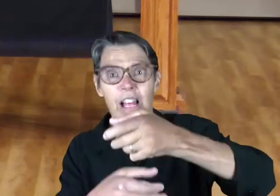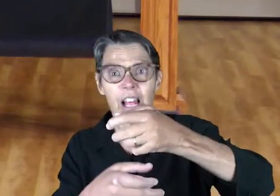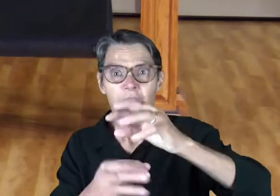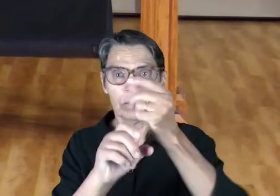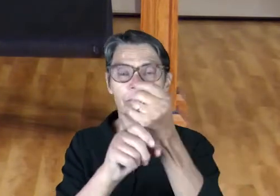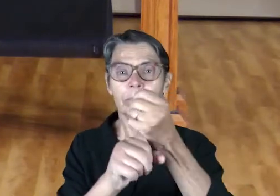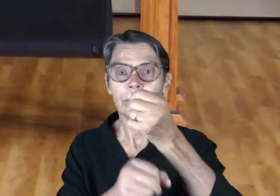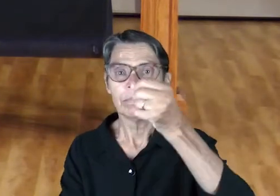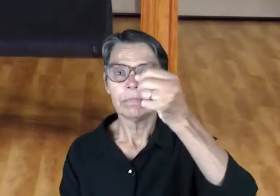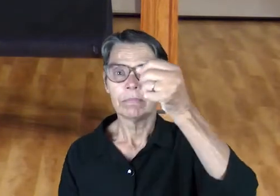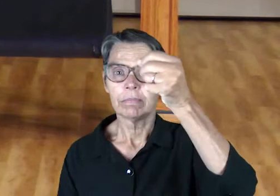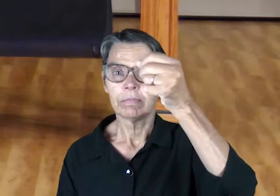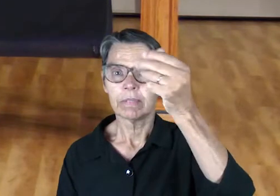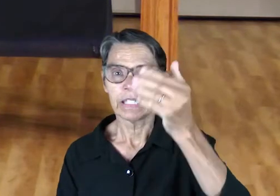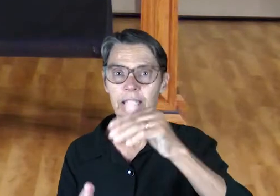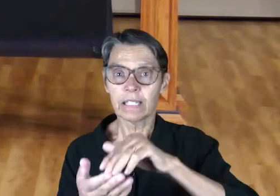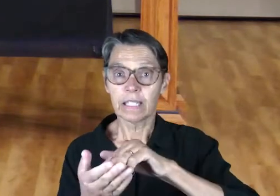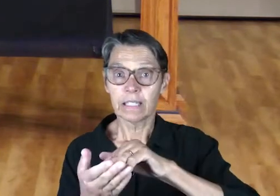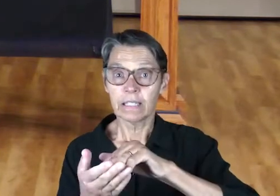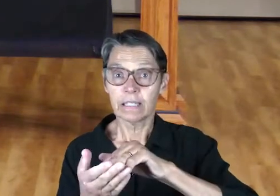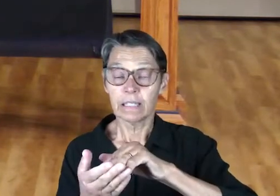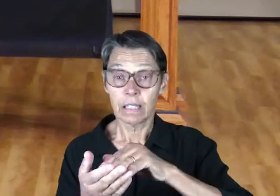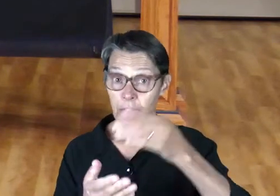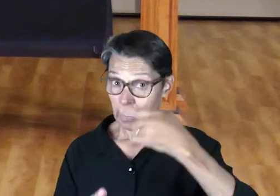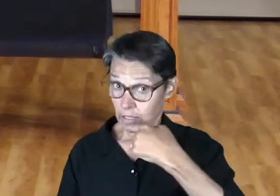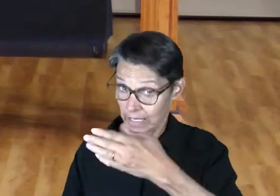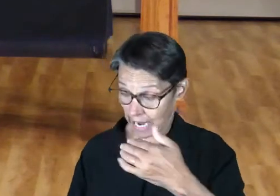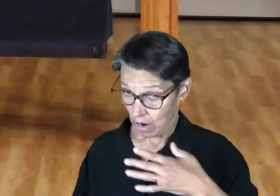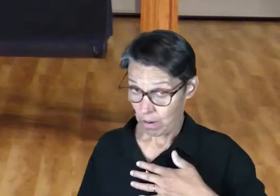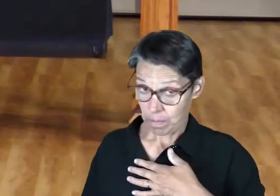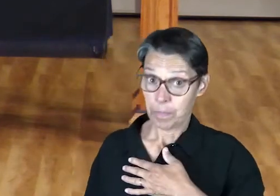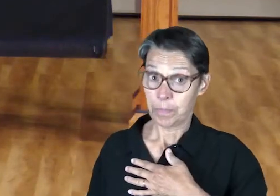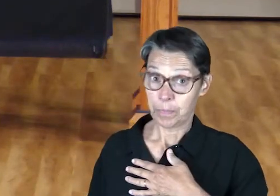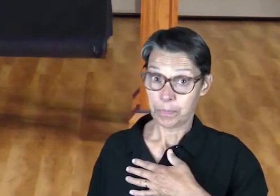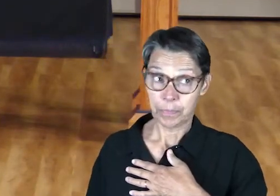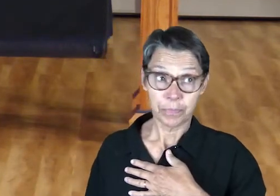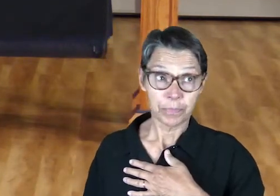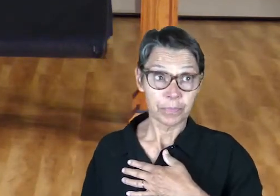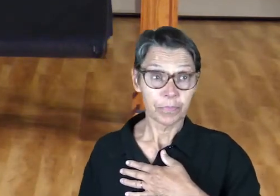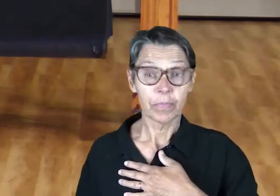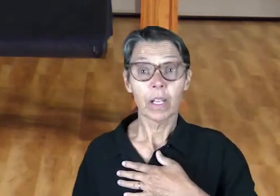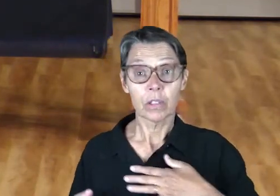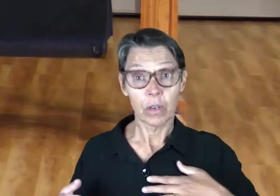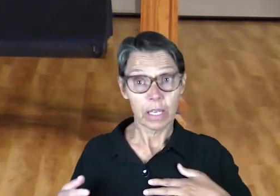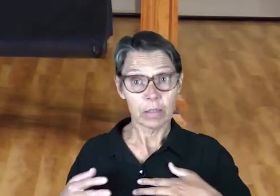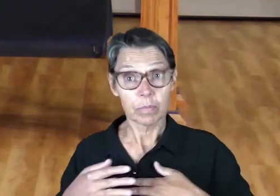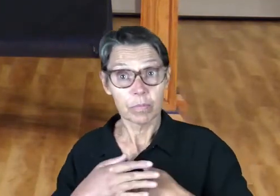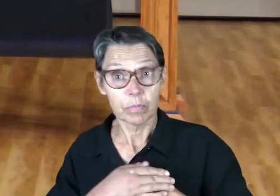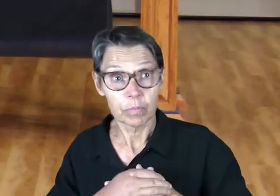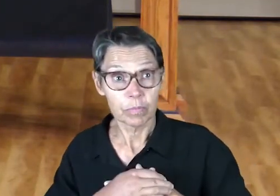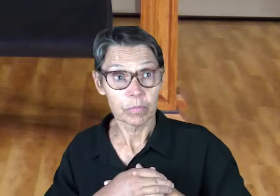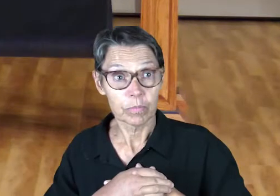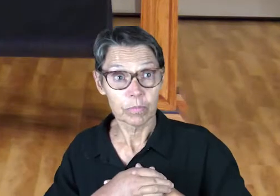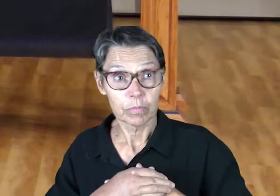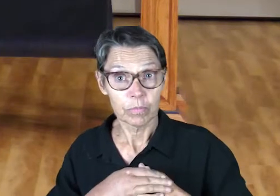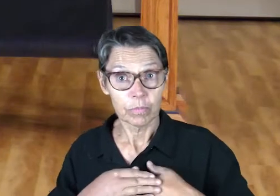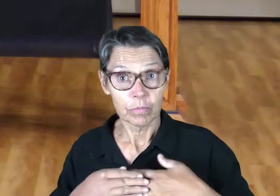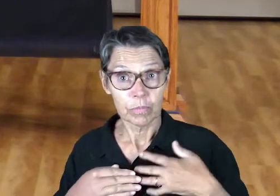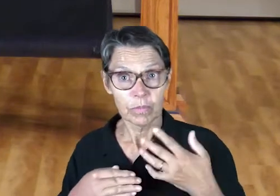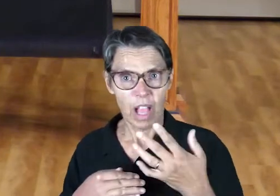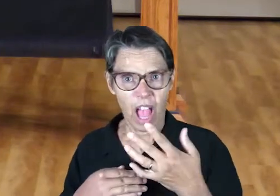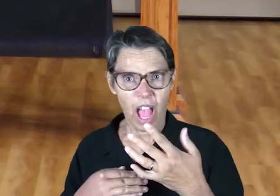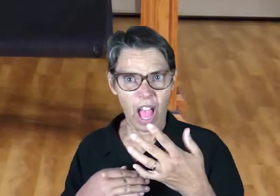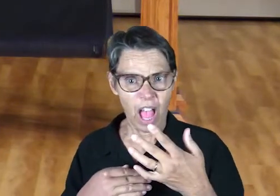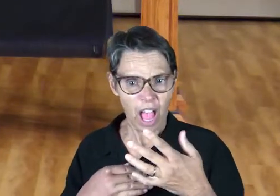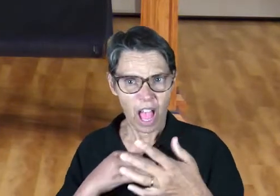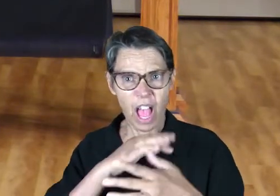staff again. And then God says, put your hand inside your cloak. Regular, ordinary hand. Moses puts it inside